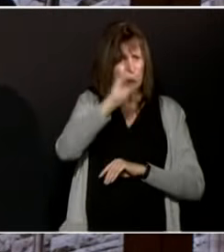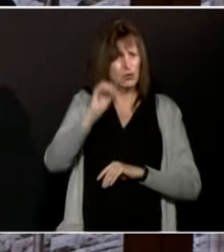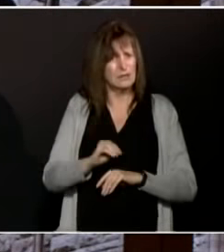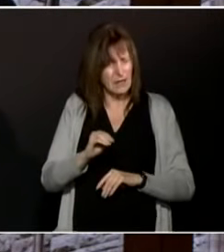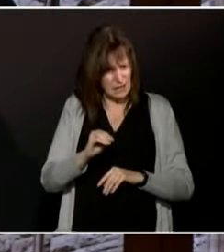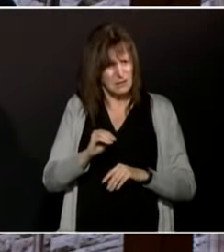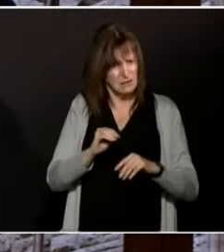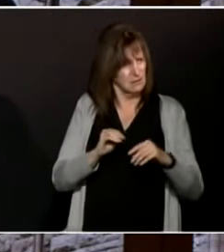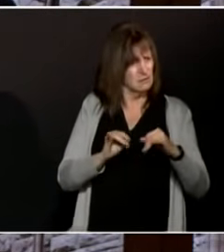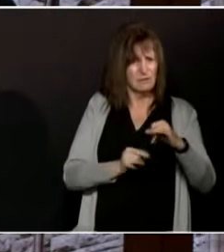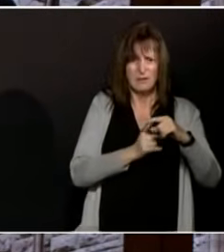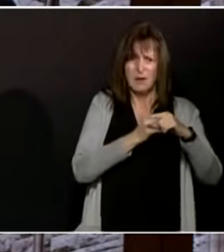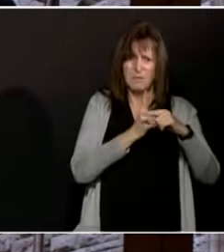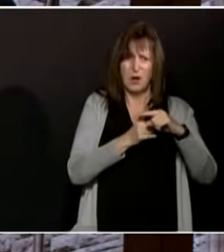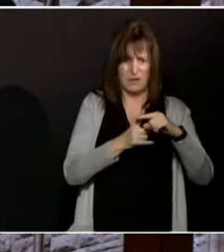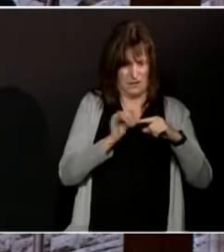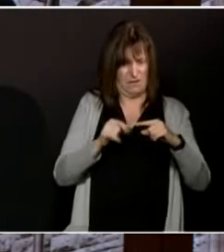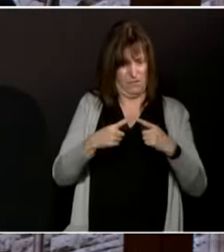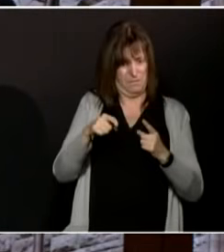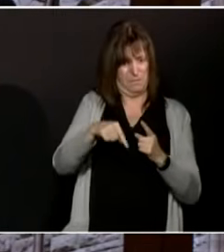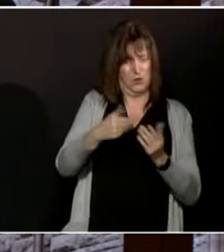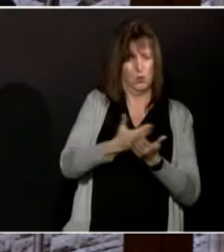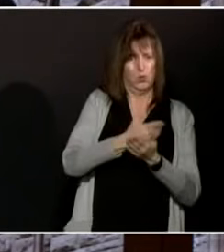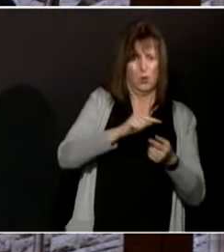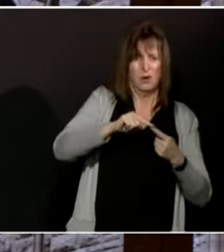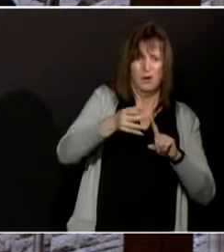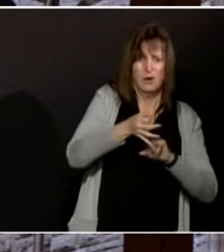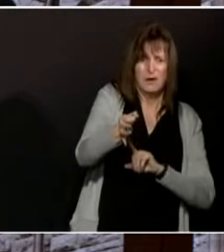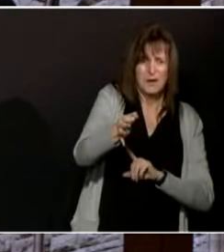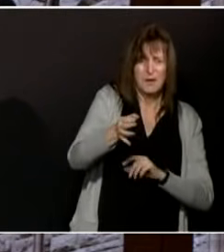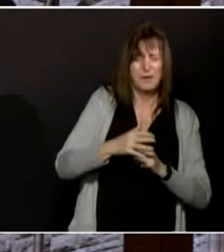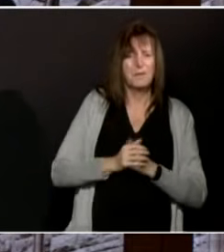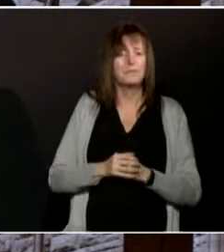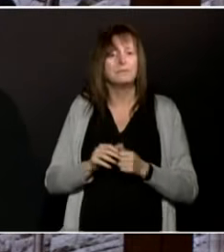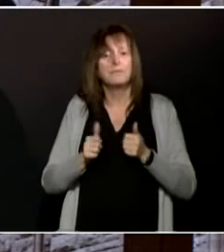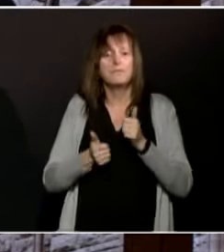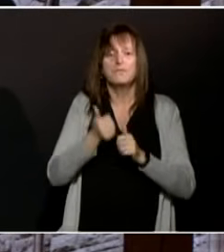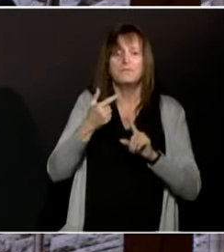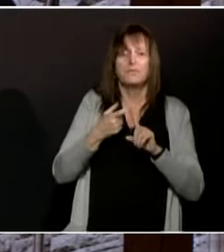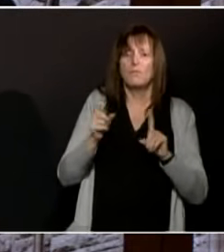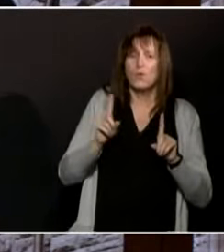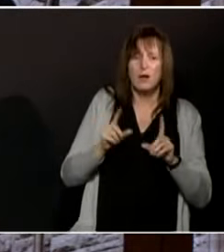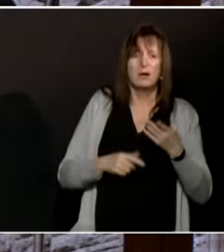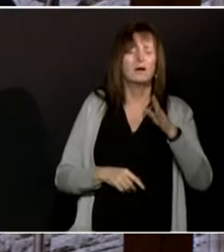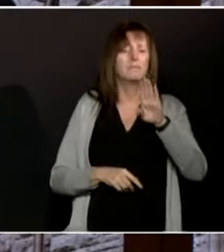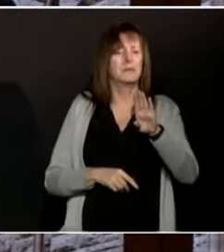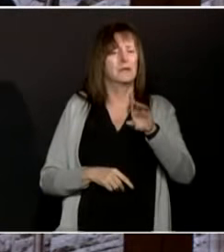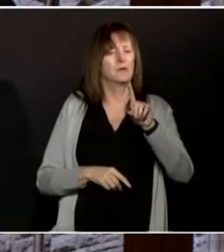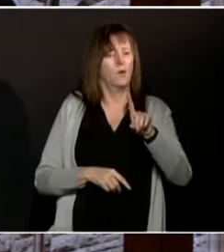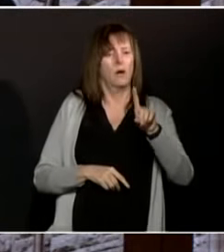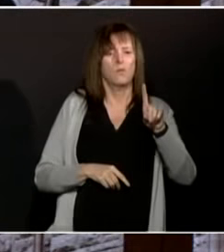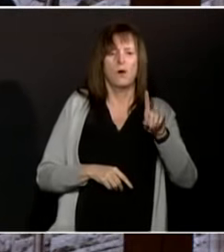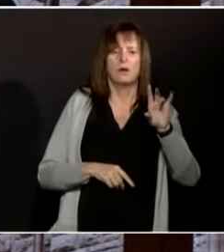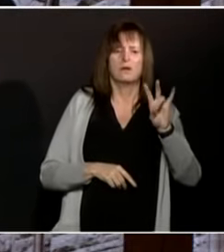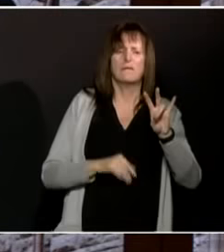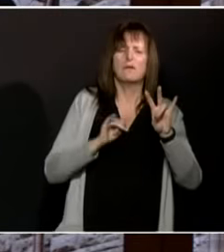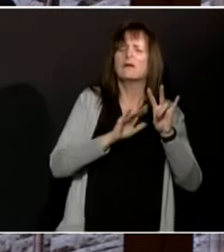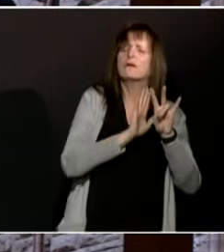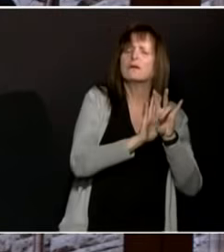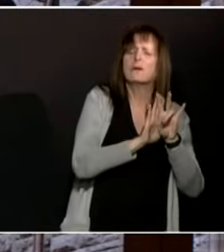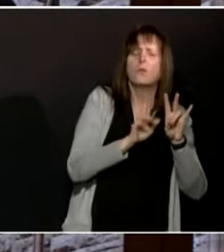those 70%, the majority by far is the B1.1.7 or the UK variant that continues to have